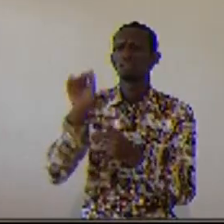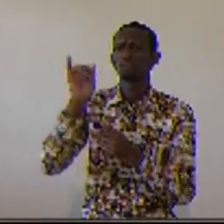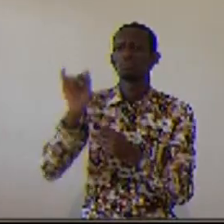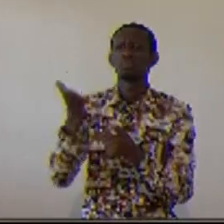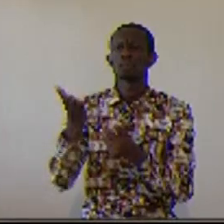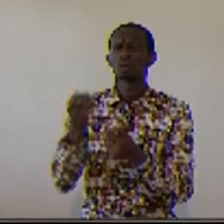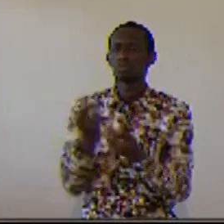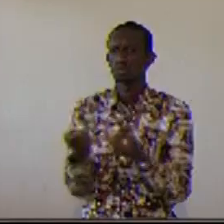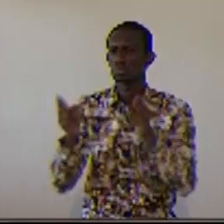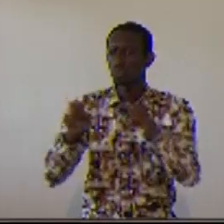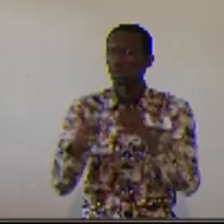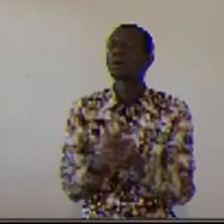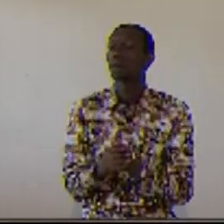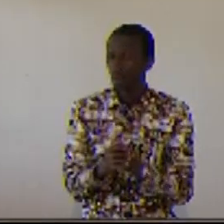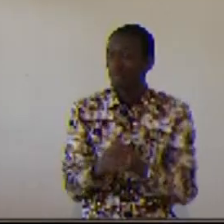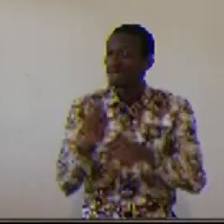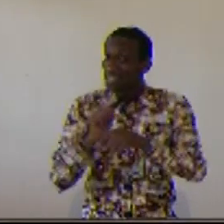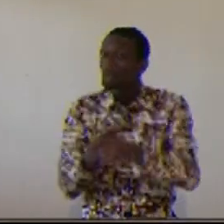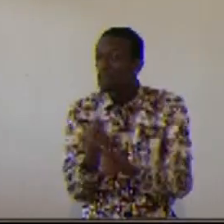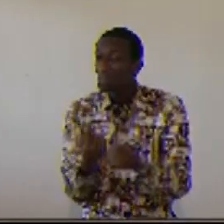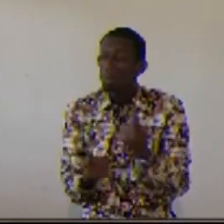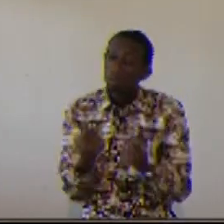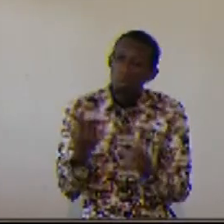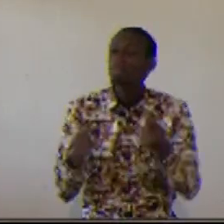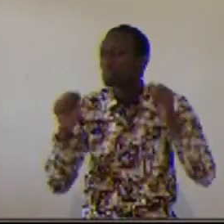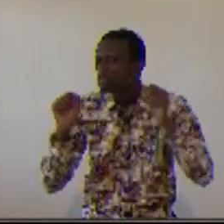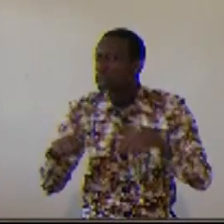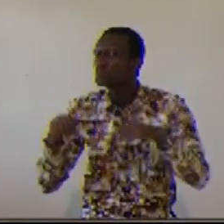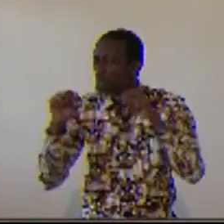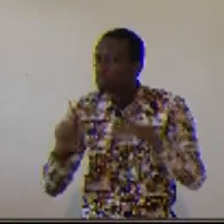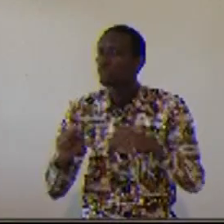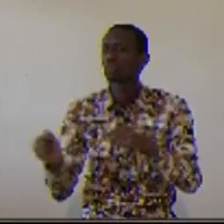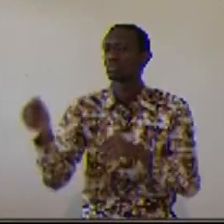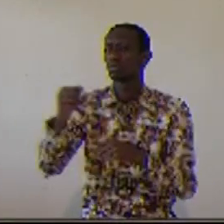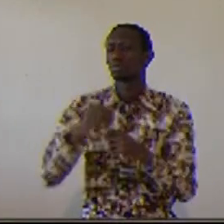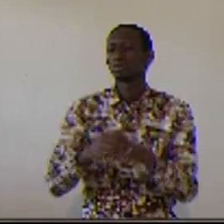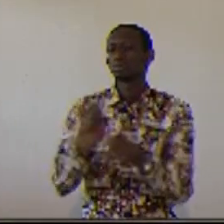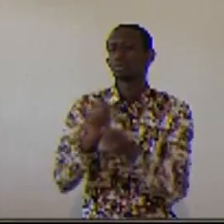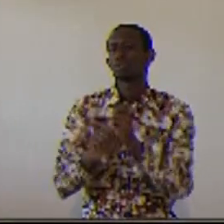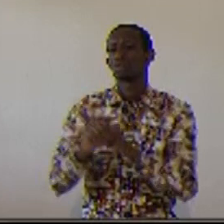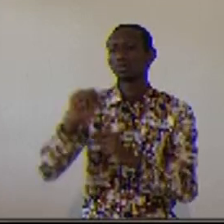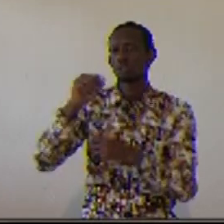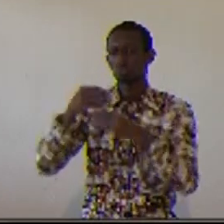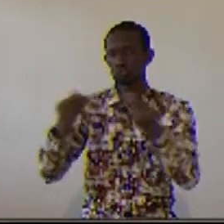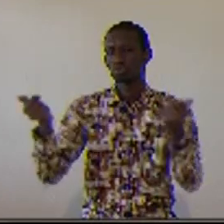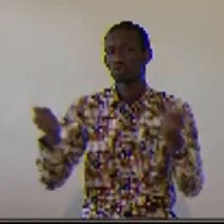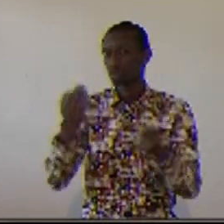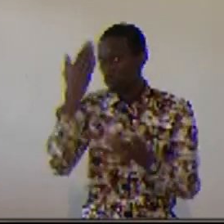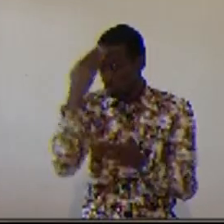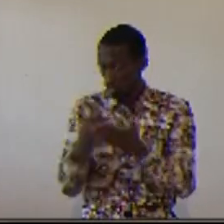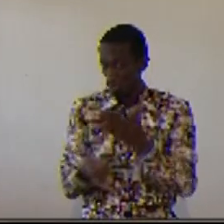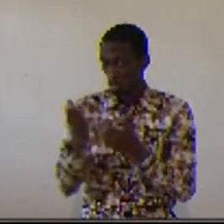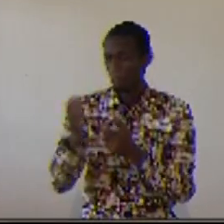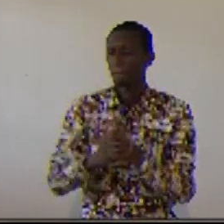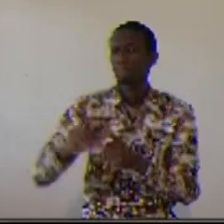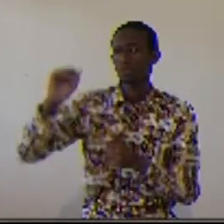is formed, so it will attract again the hydrogen ions in the solution. That's why alcohols, aliphatic alcohols,